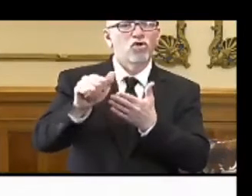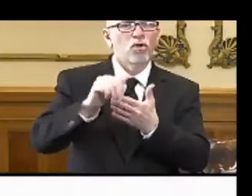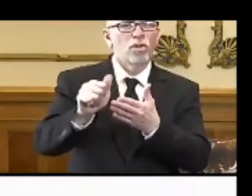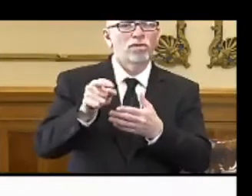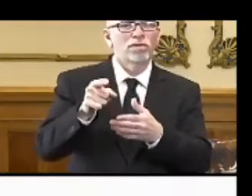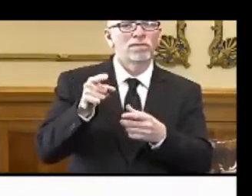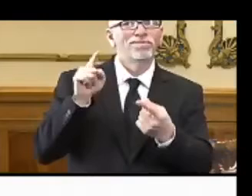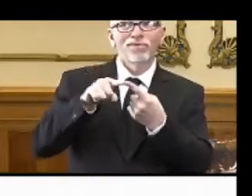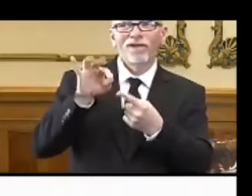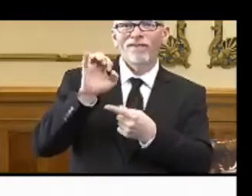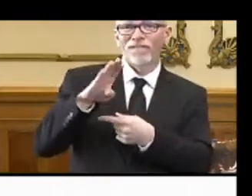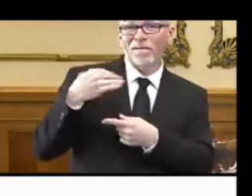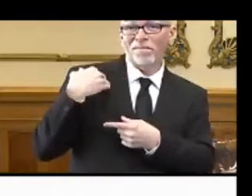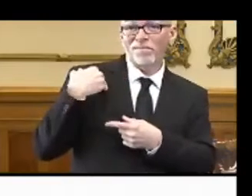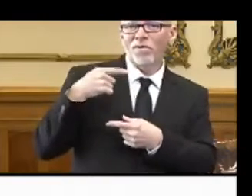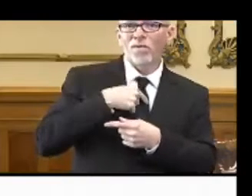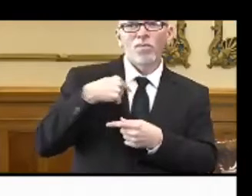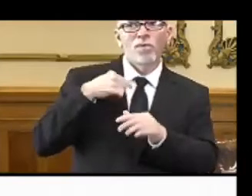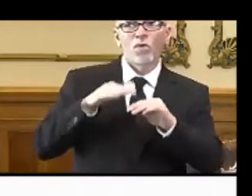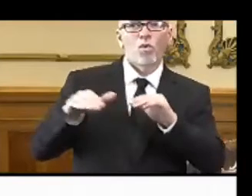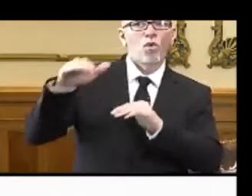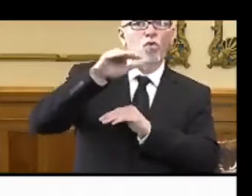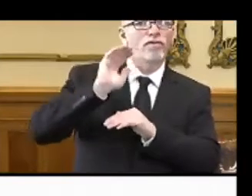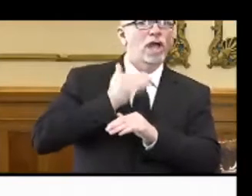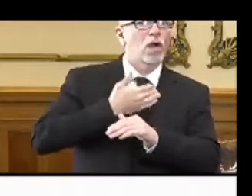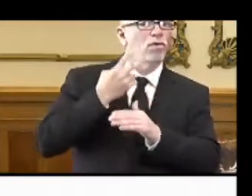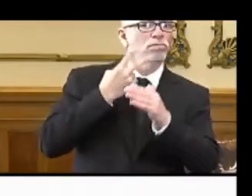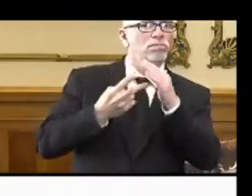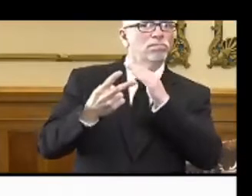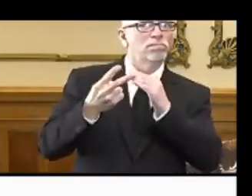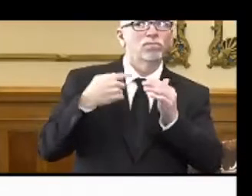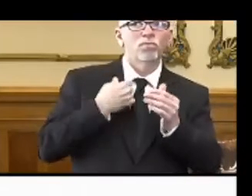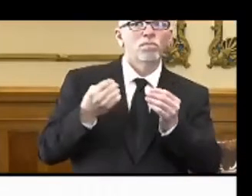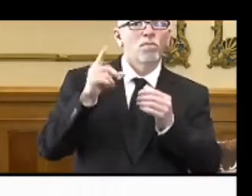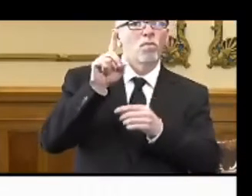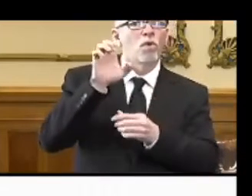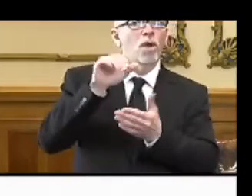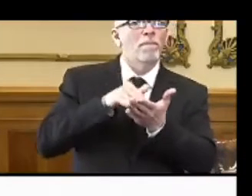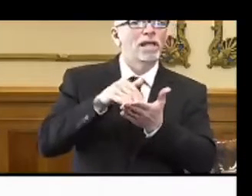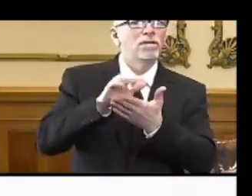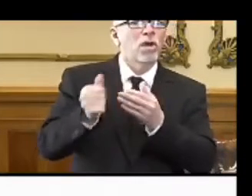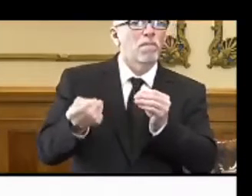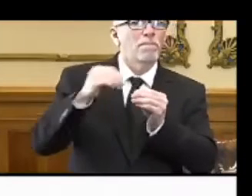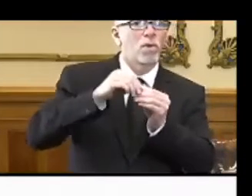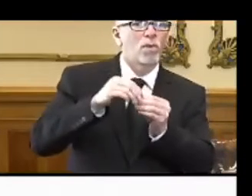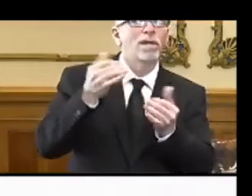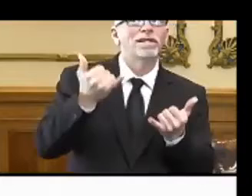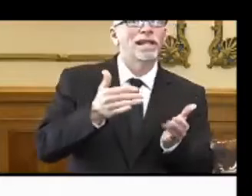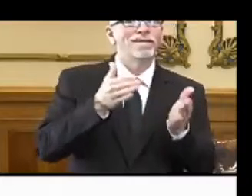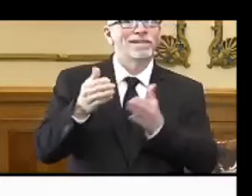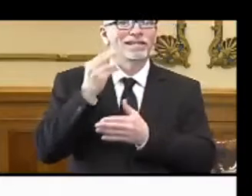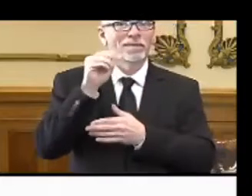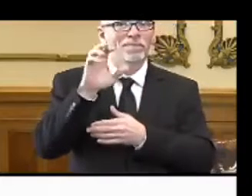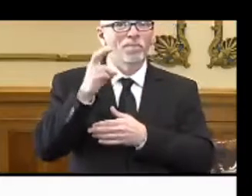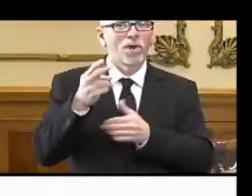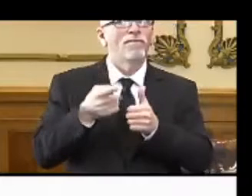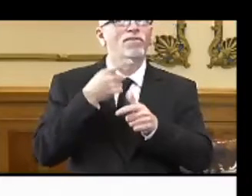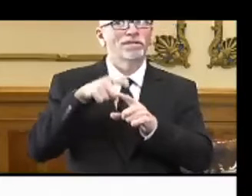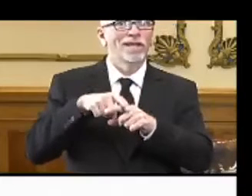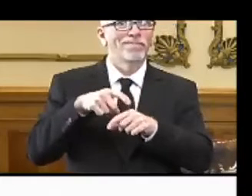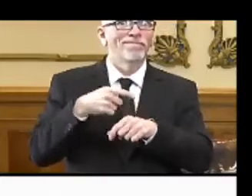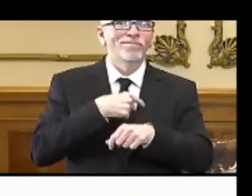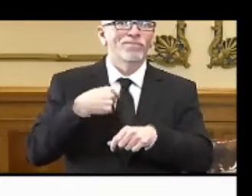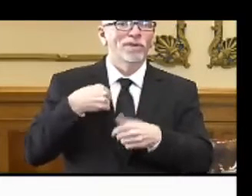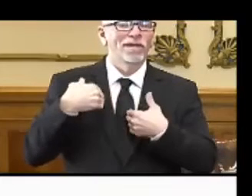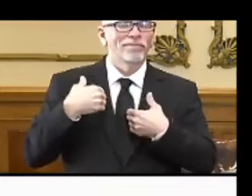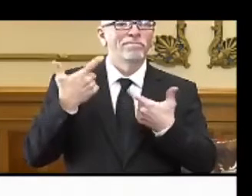through February we exceeded our forecast by $100 million. But in March, you'll see we've had our first significant